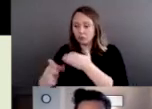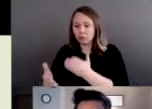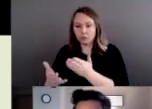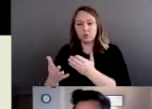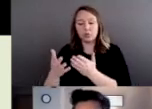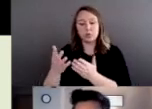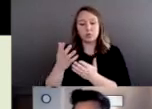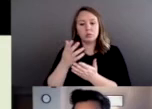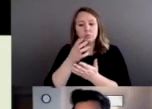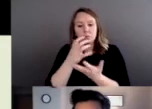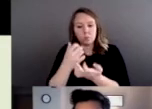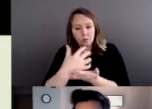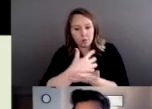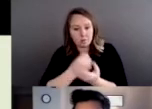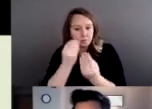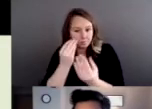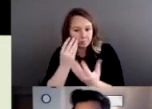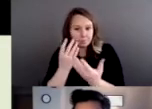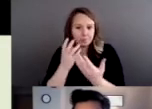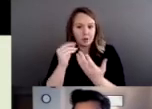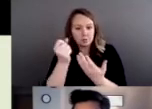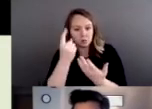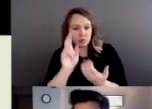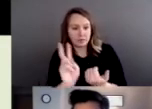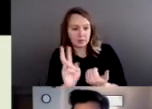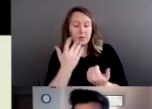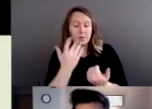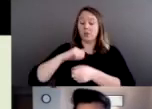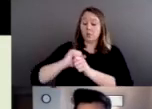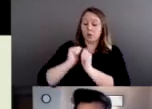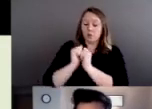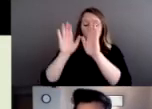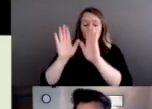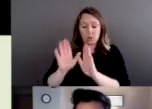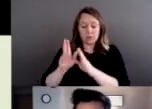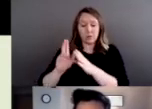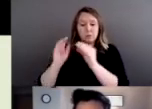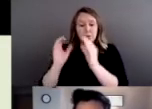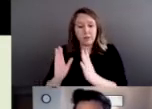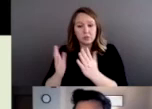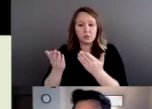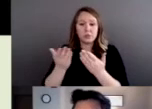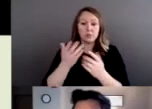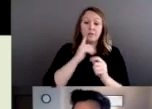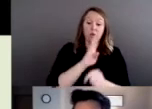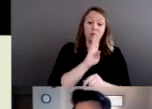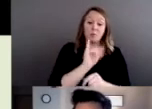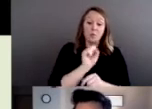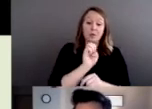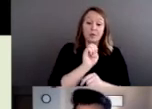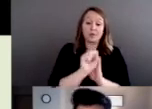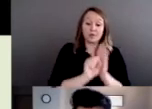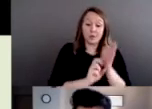good professors, you know, at Boise State, even here at University of Nebraska, Omaha. They truly care. They